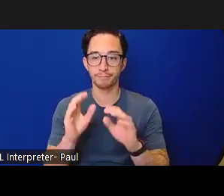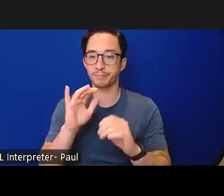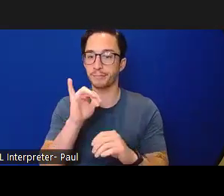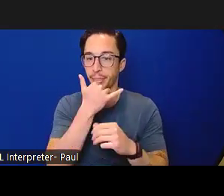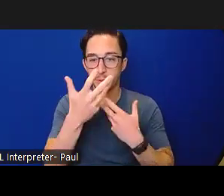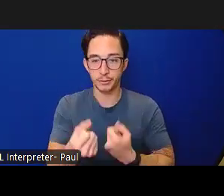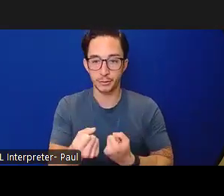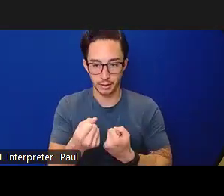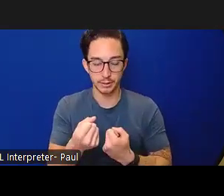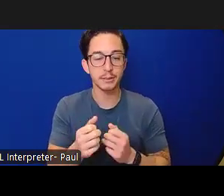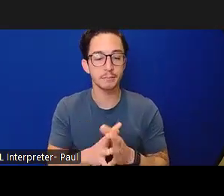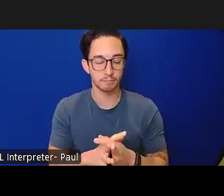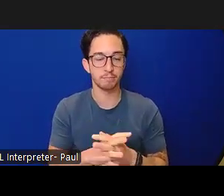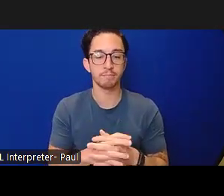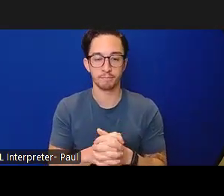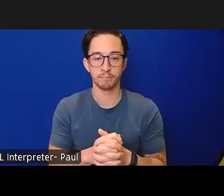Mistrust. Yes.